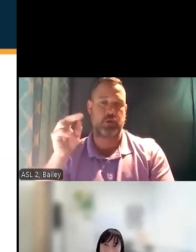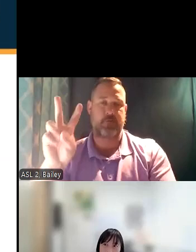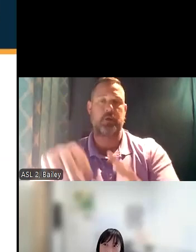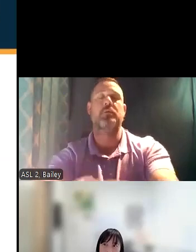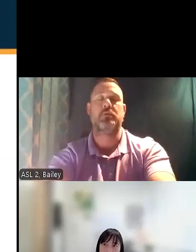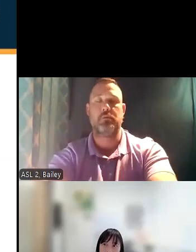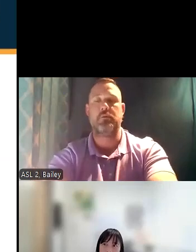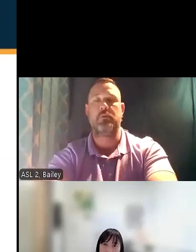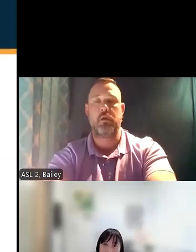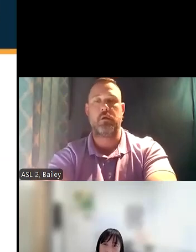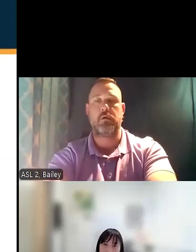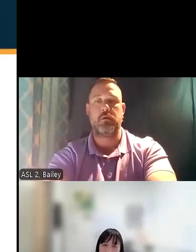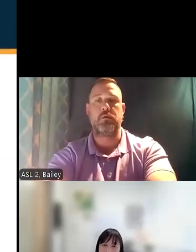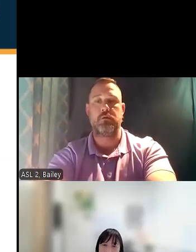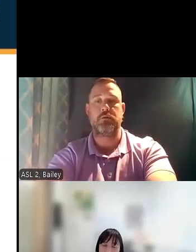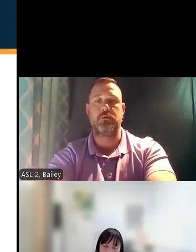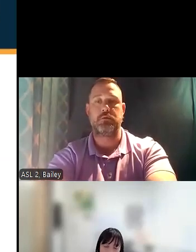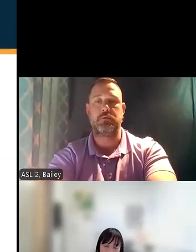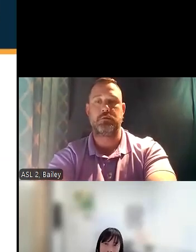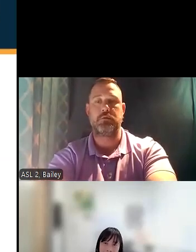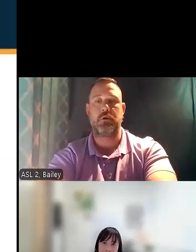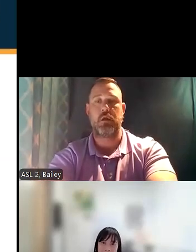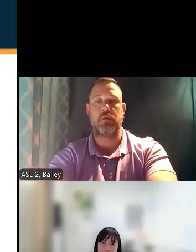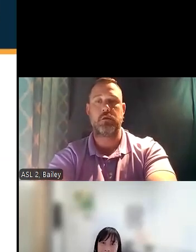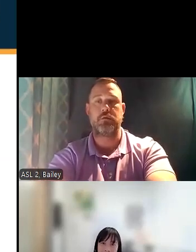in governor,